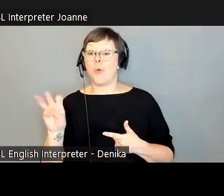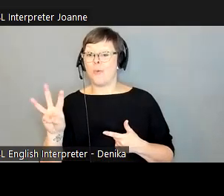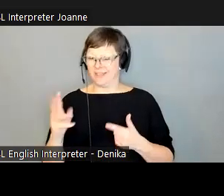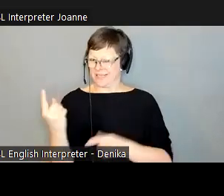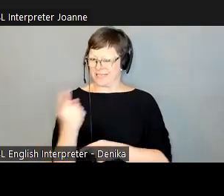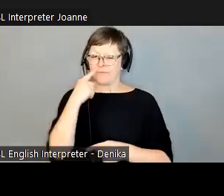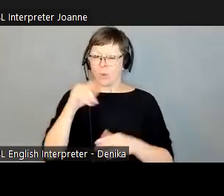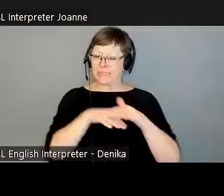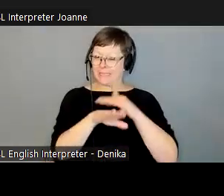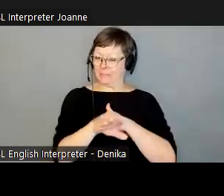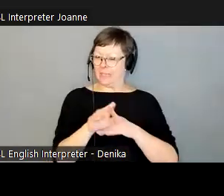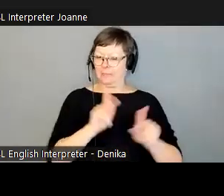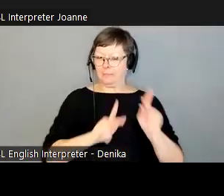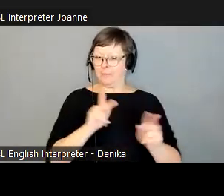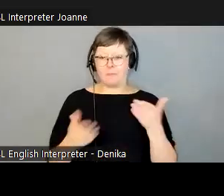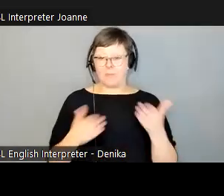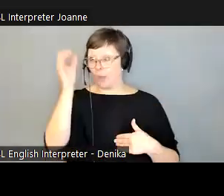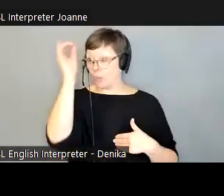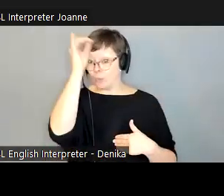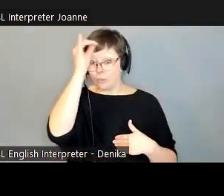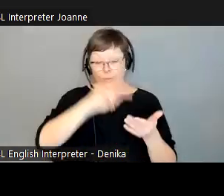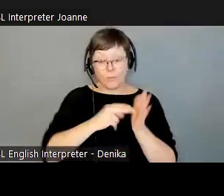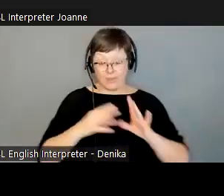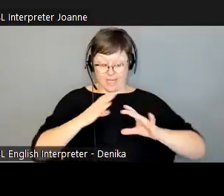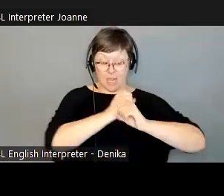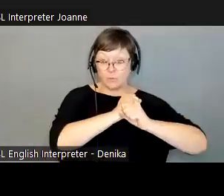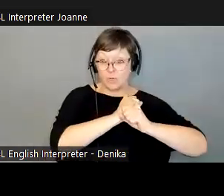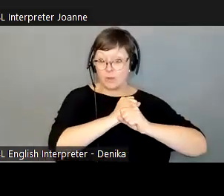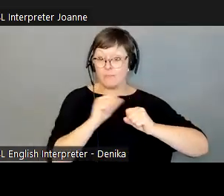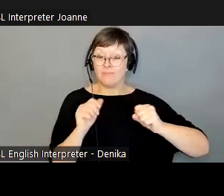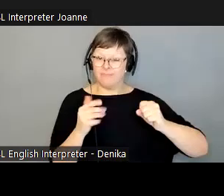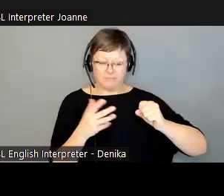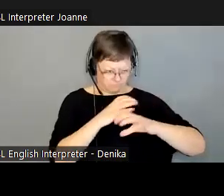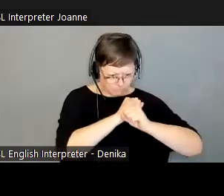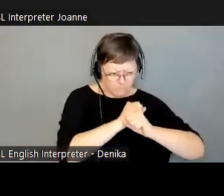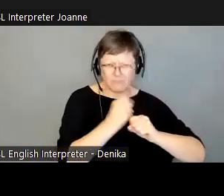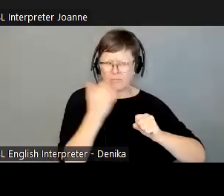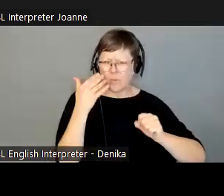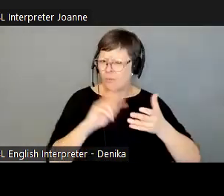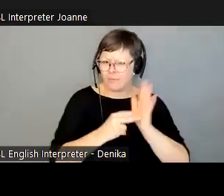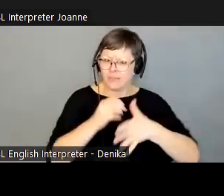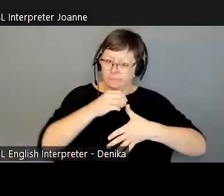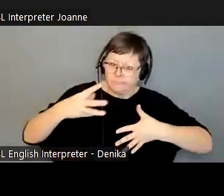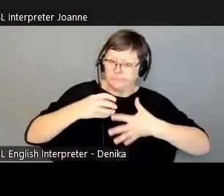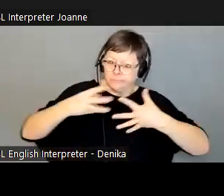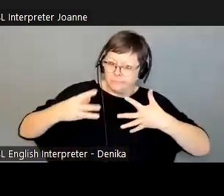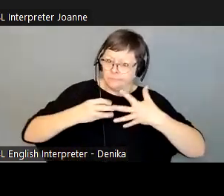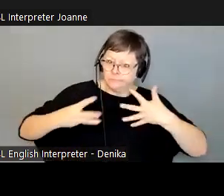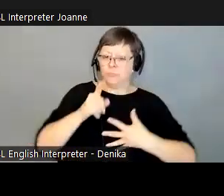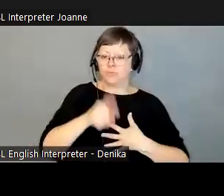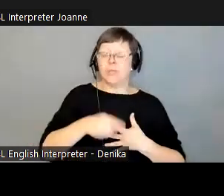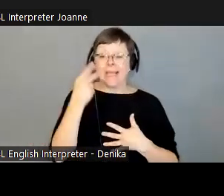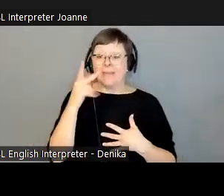people aren't aware of what the acronym is. Also, if your company name is an